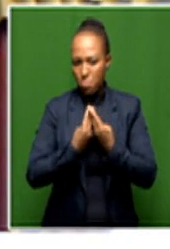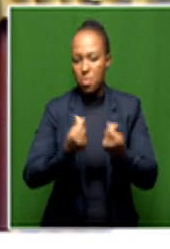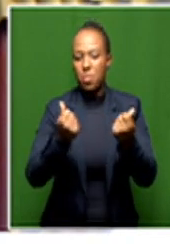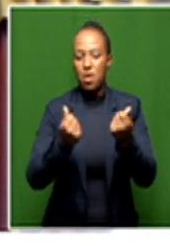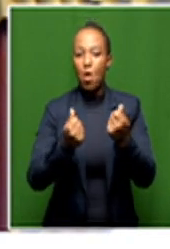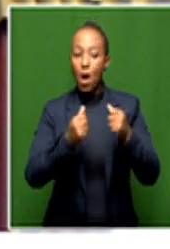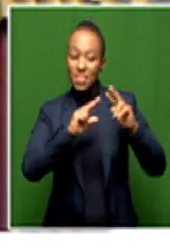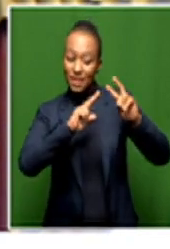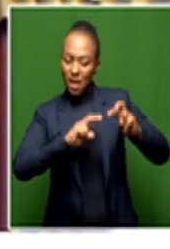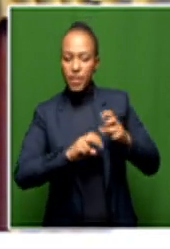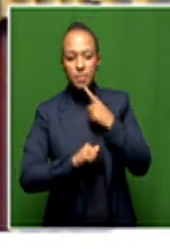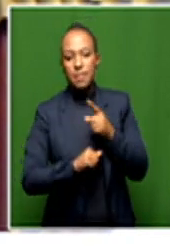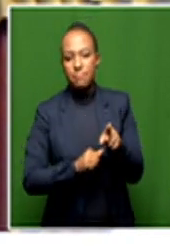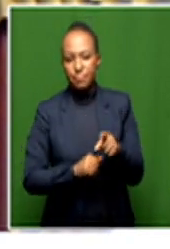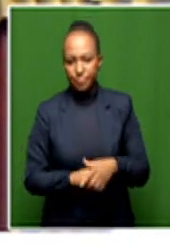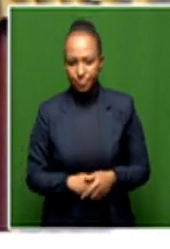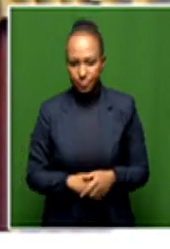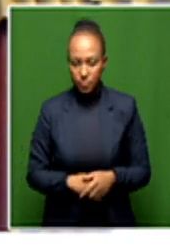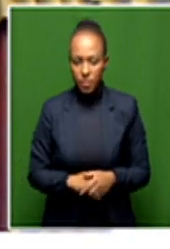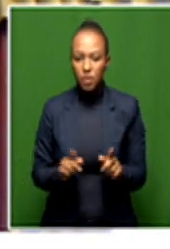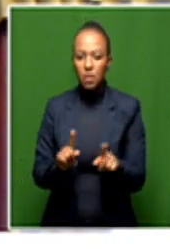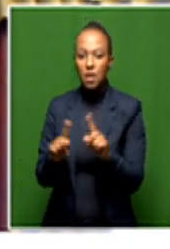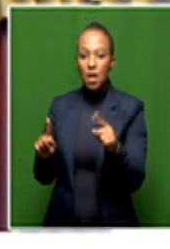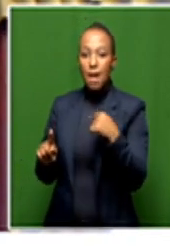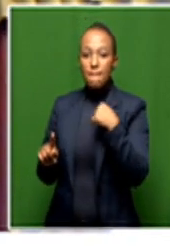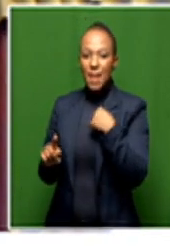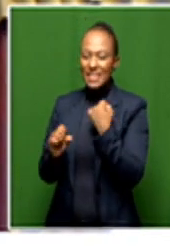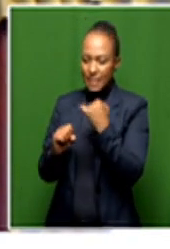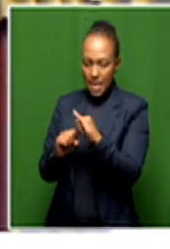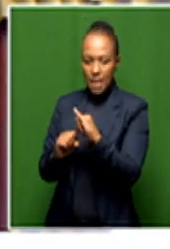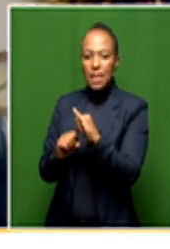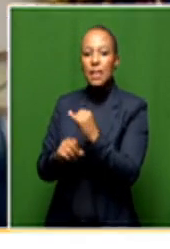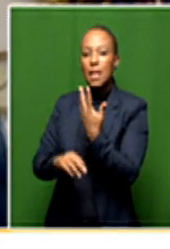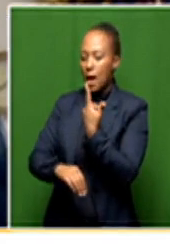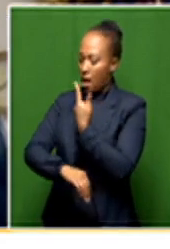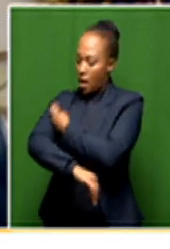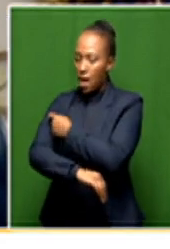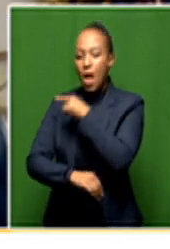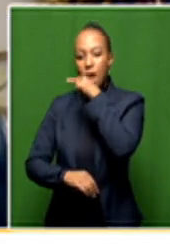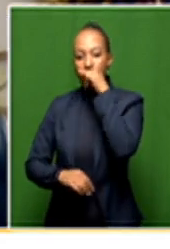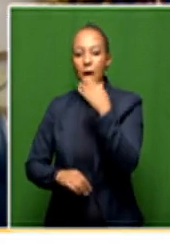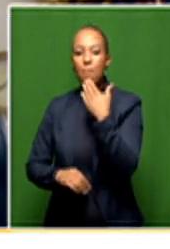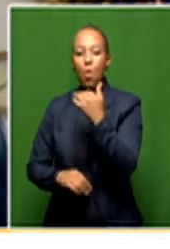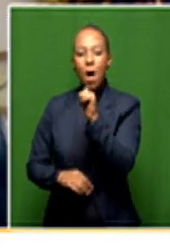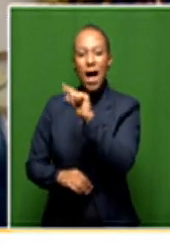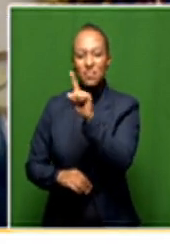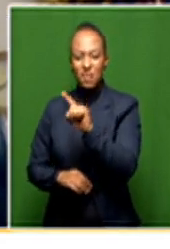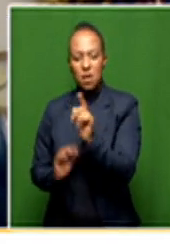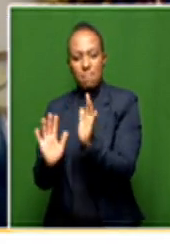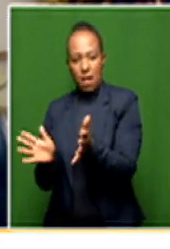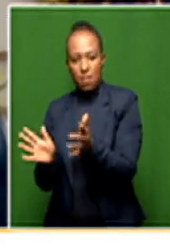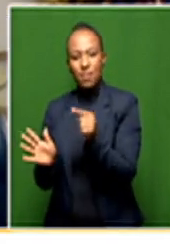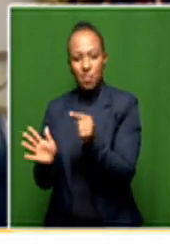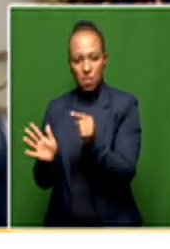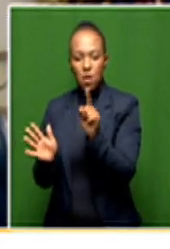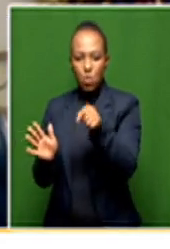to the studies. Okay, good. But we are talking about the AstraZeneca one. Yes, please, indeed. just that's so that people know. we need